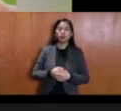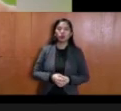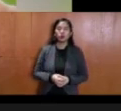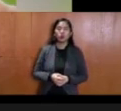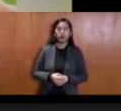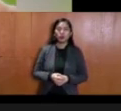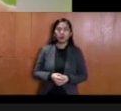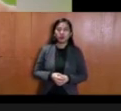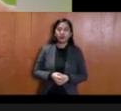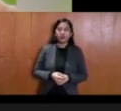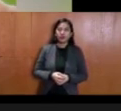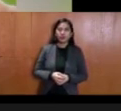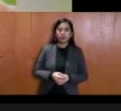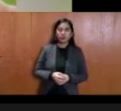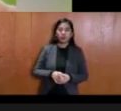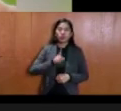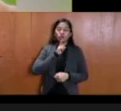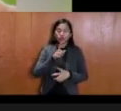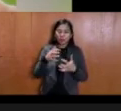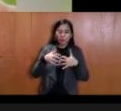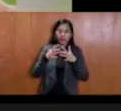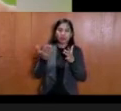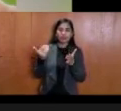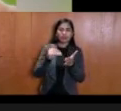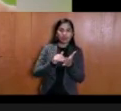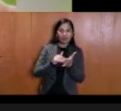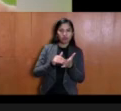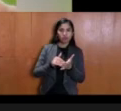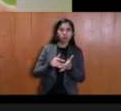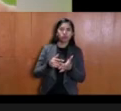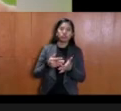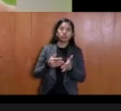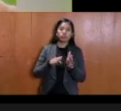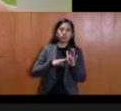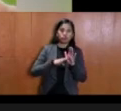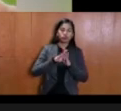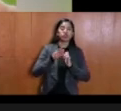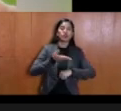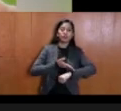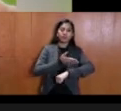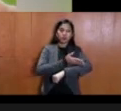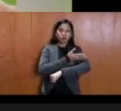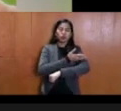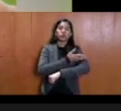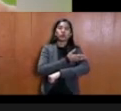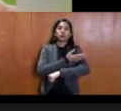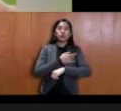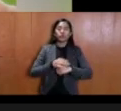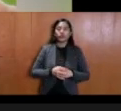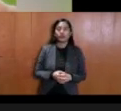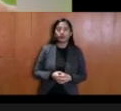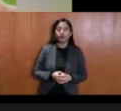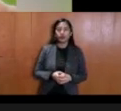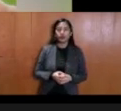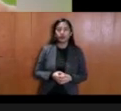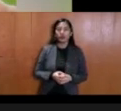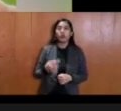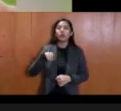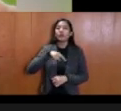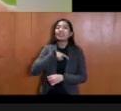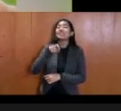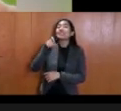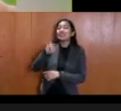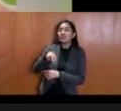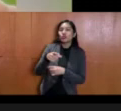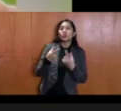then really recover and bring our performance to a higher level, then we need to do